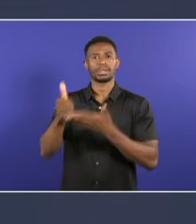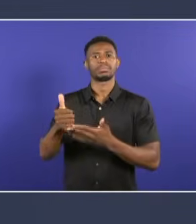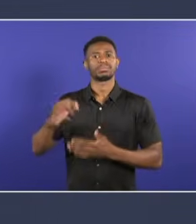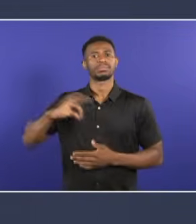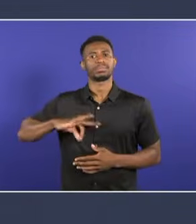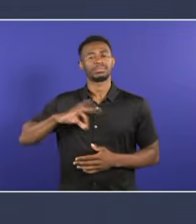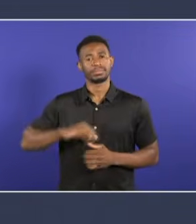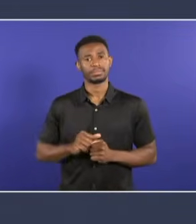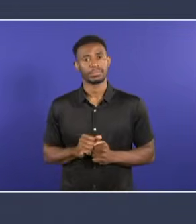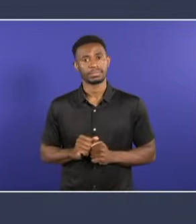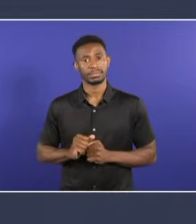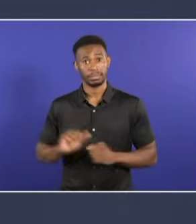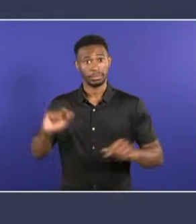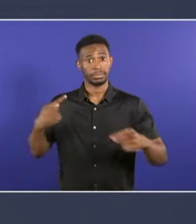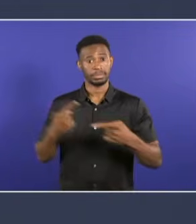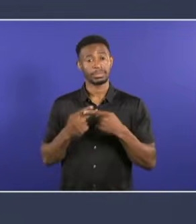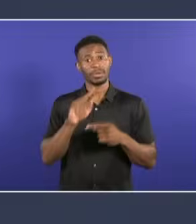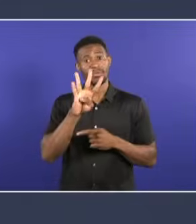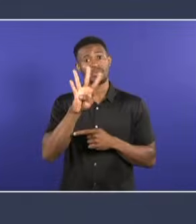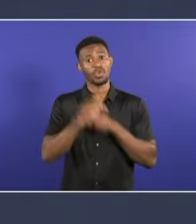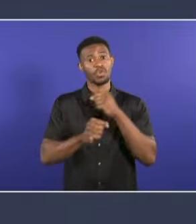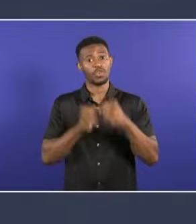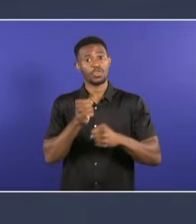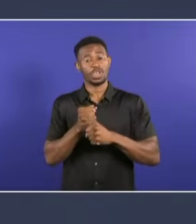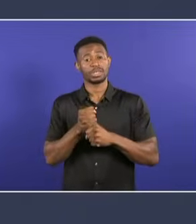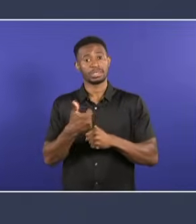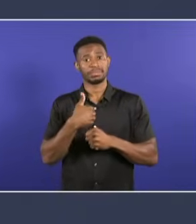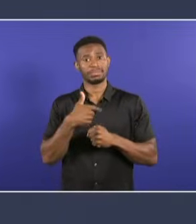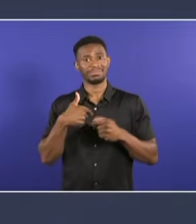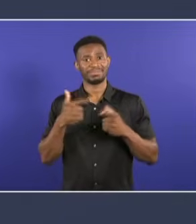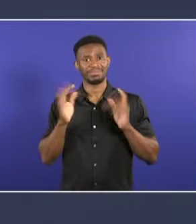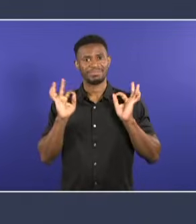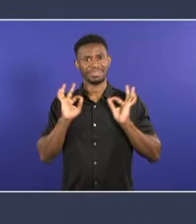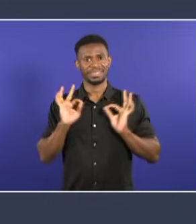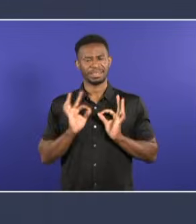as Mayor of Cape Town, I have worked hard every